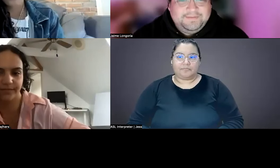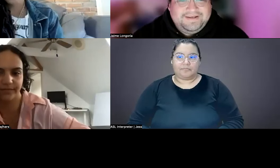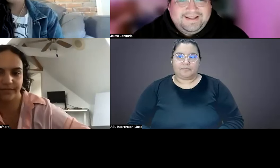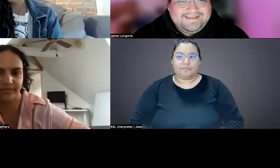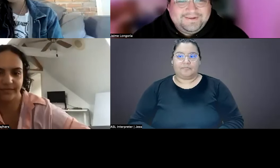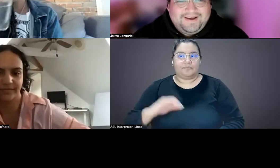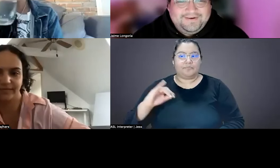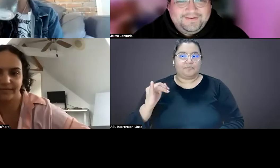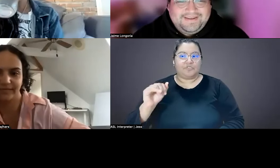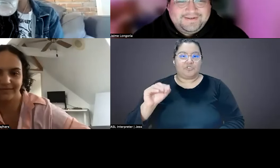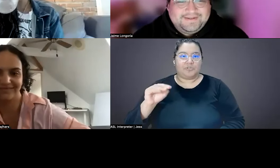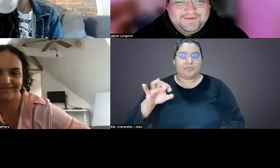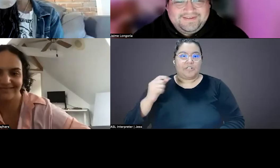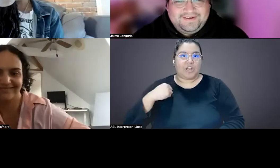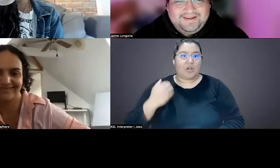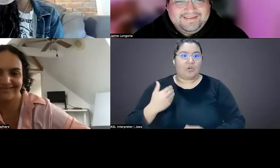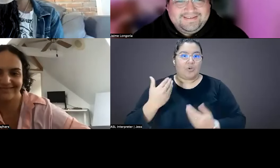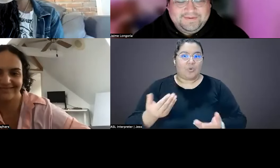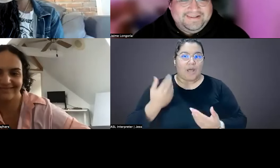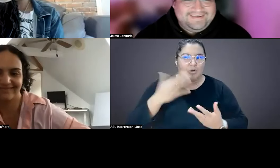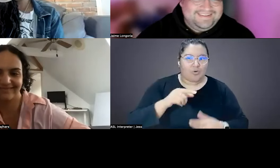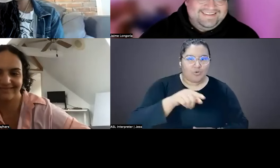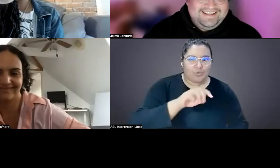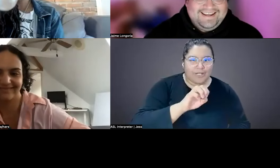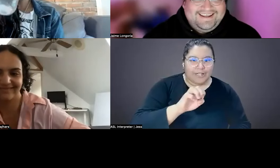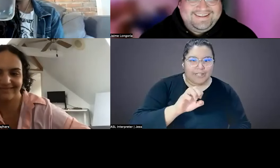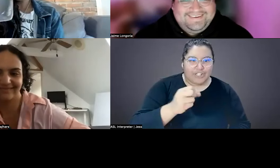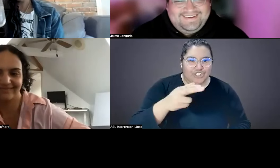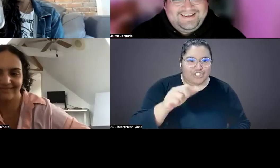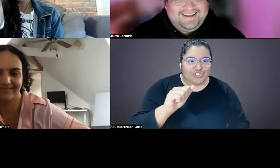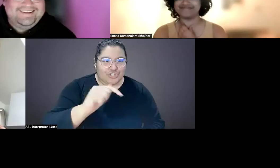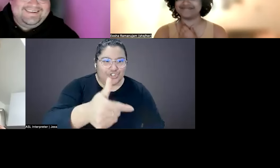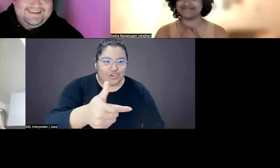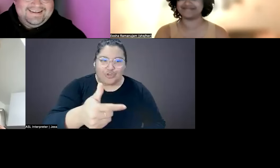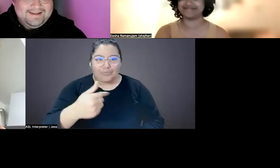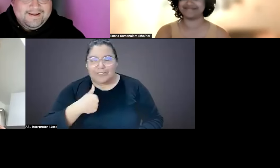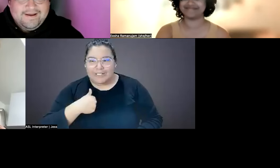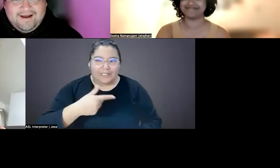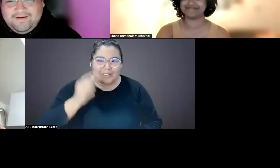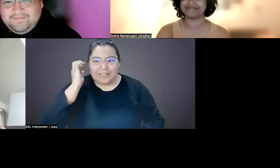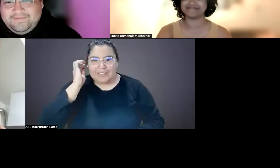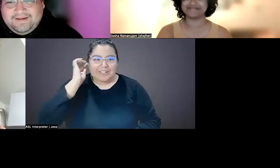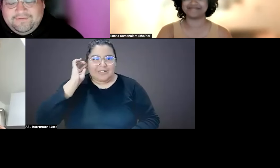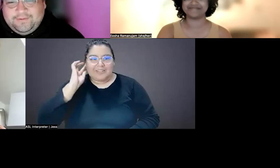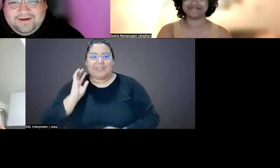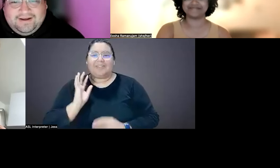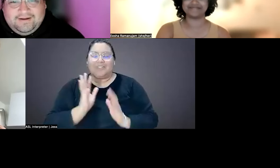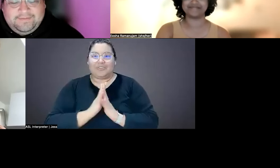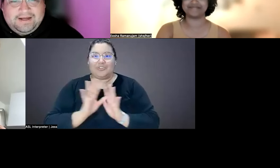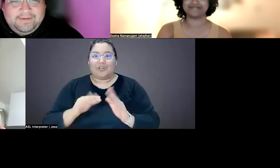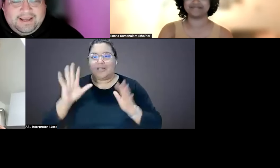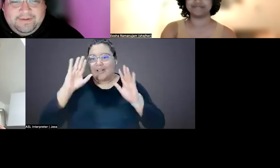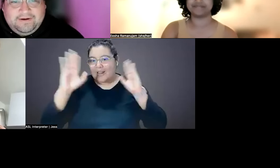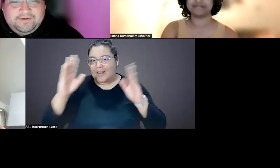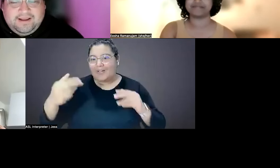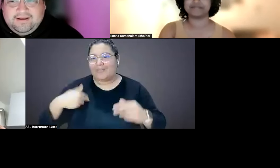I can jump in next, though. I don't know if Isha was supposed to go next, but okay, great. Hi, everyone.